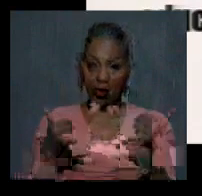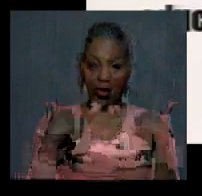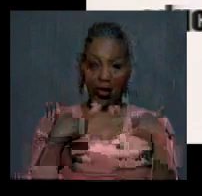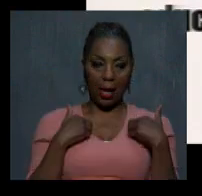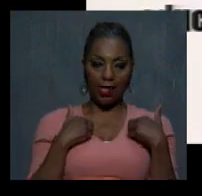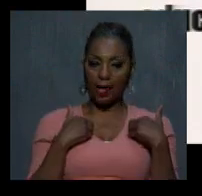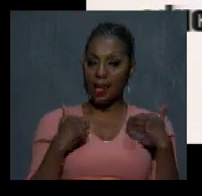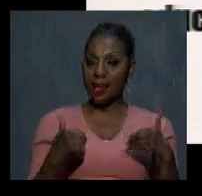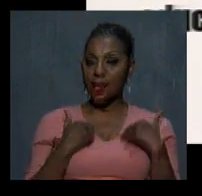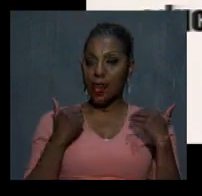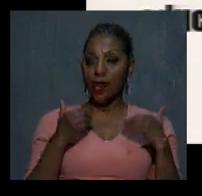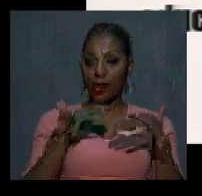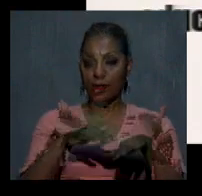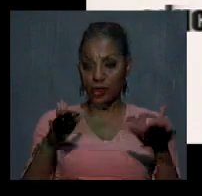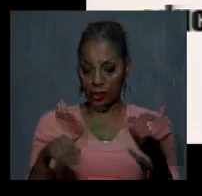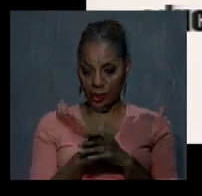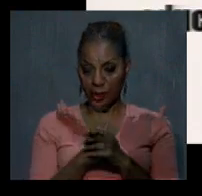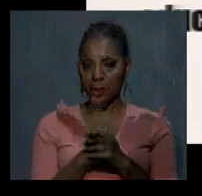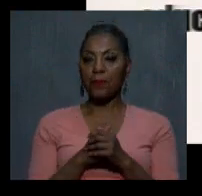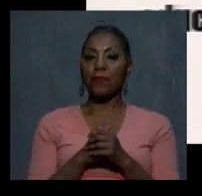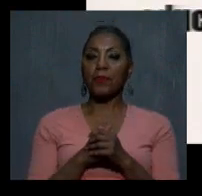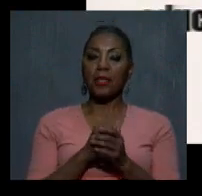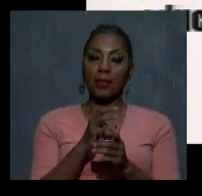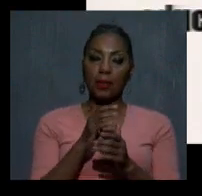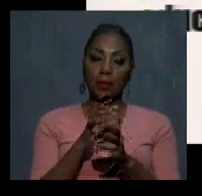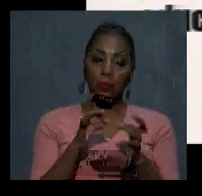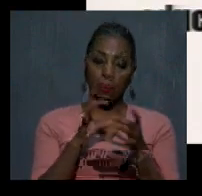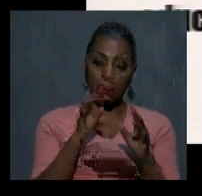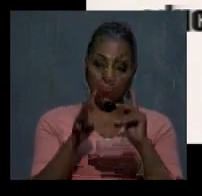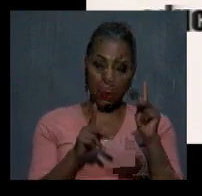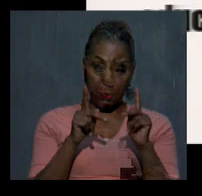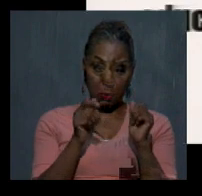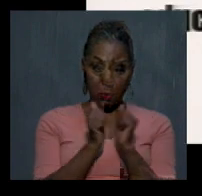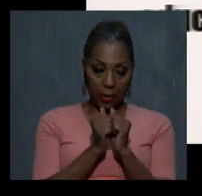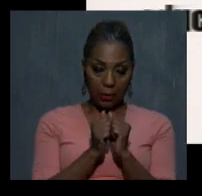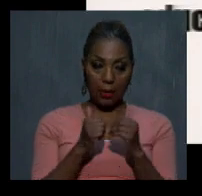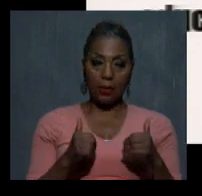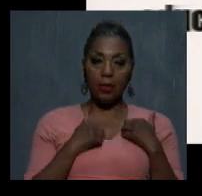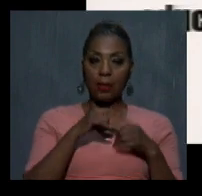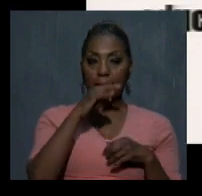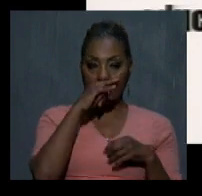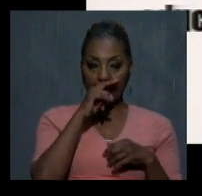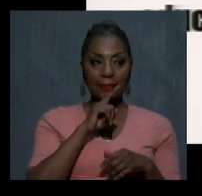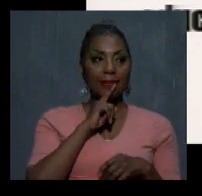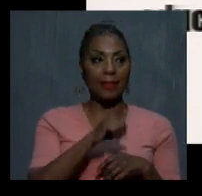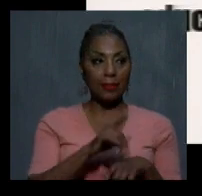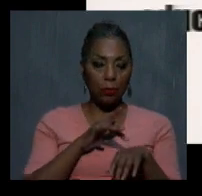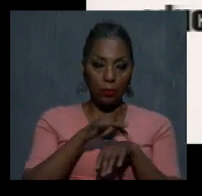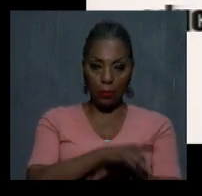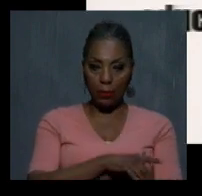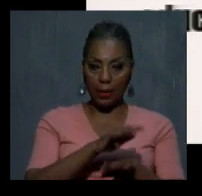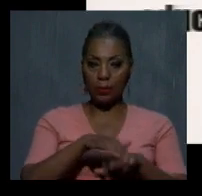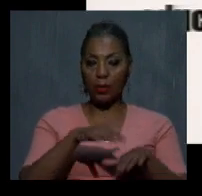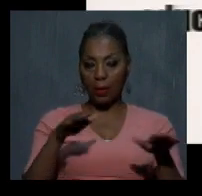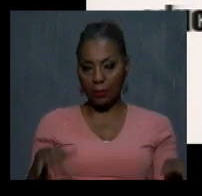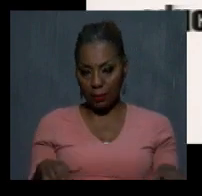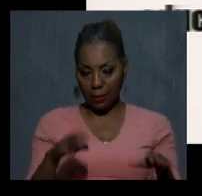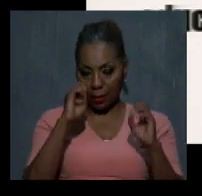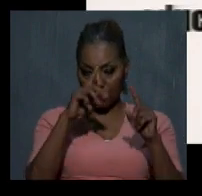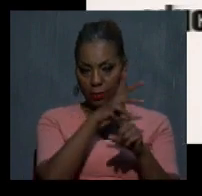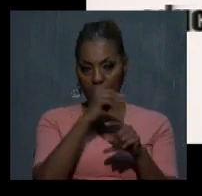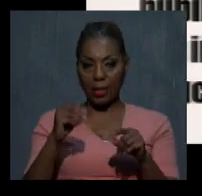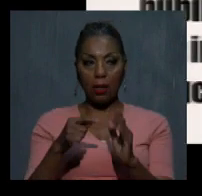younger children. And when you talk to people with kids, the first thing that comes to is and affordable pre-K